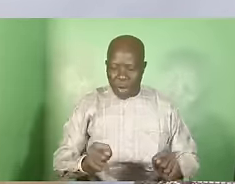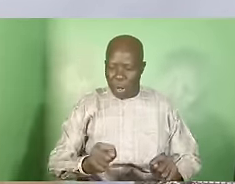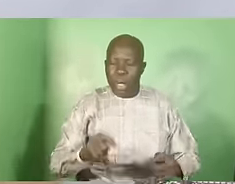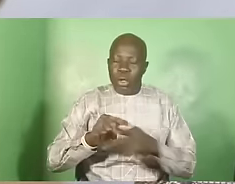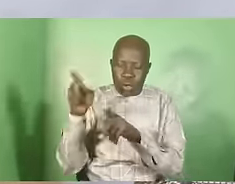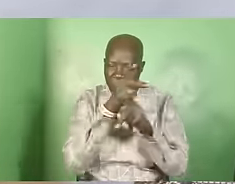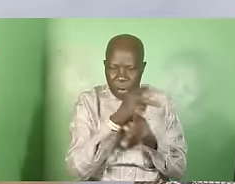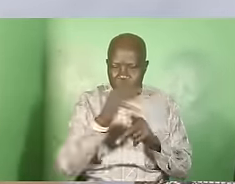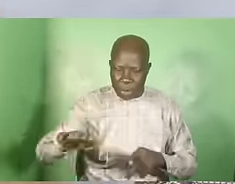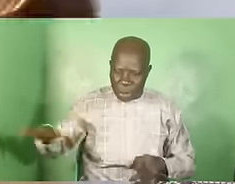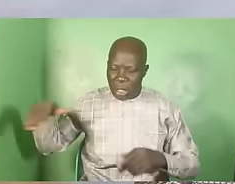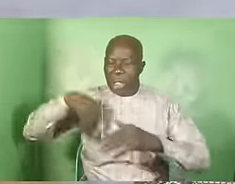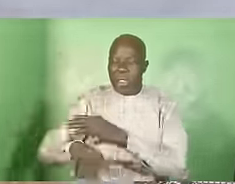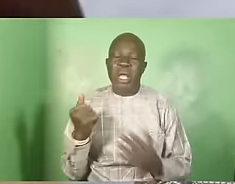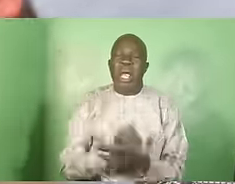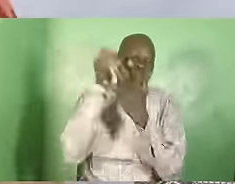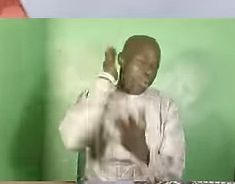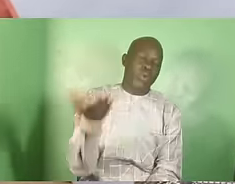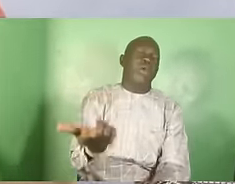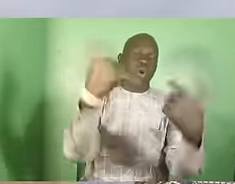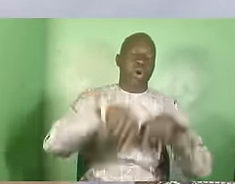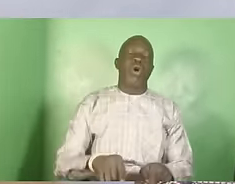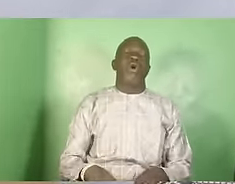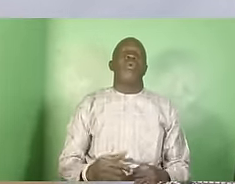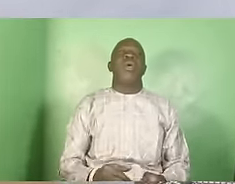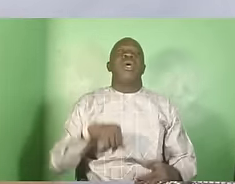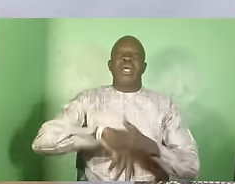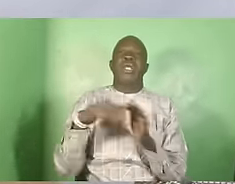Help of God. I'm going to take care of you.